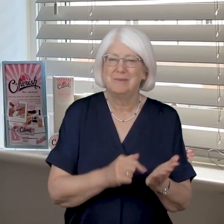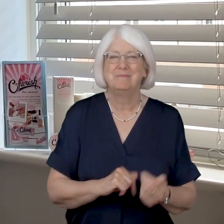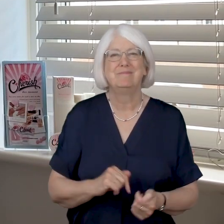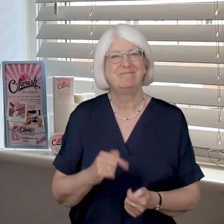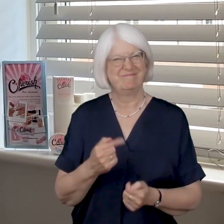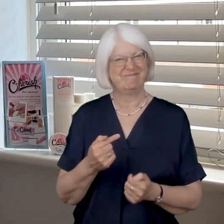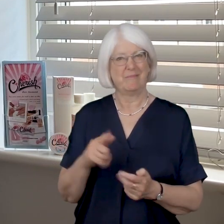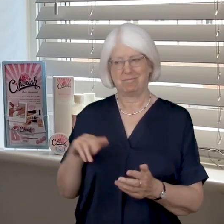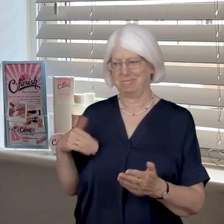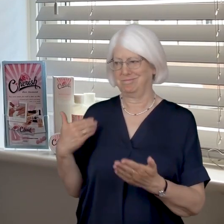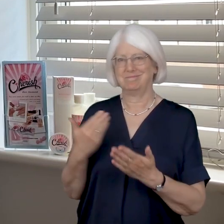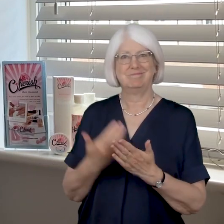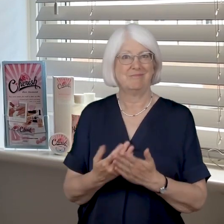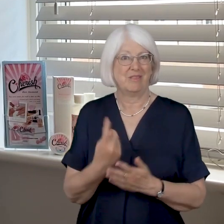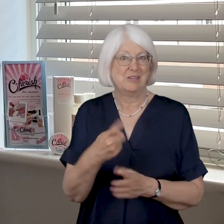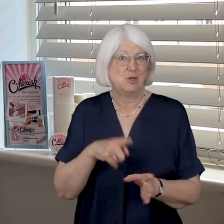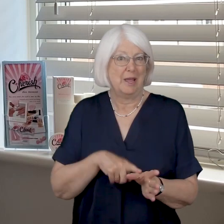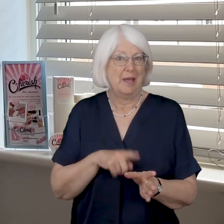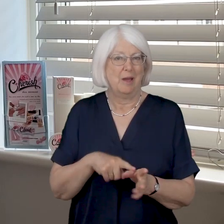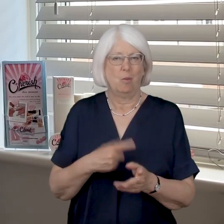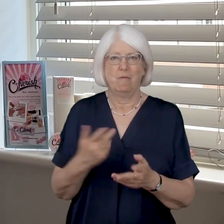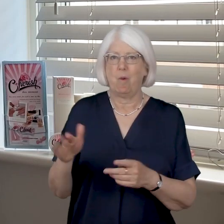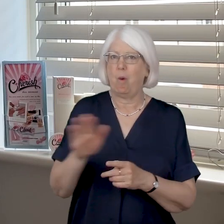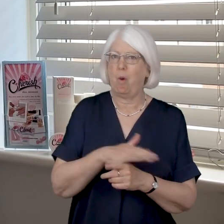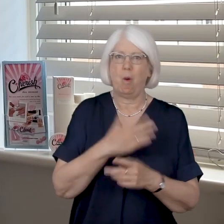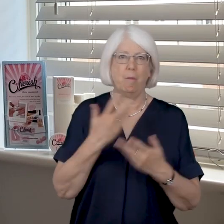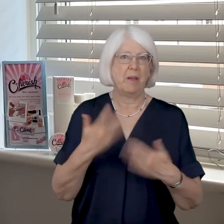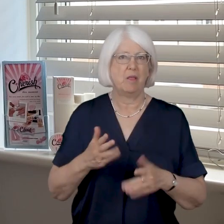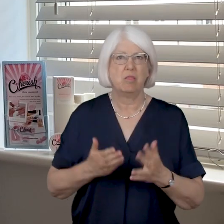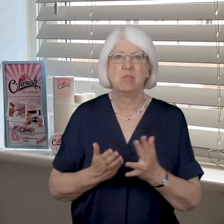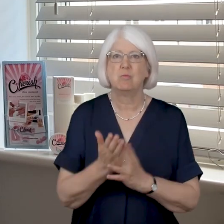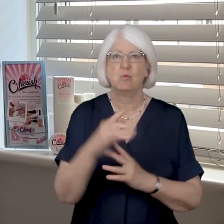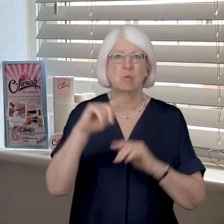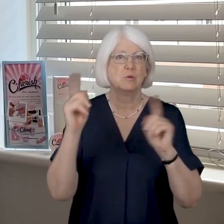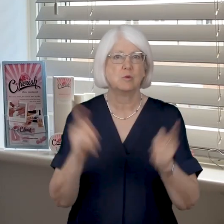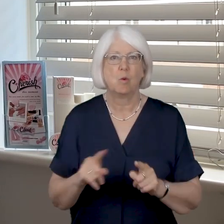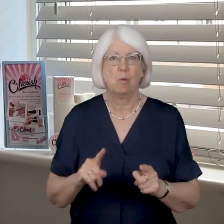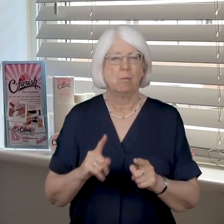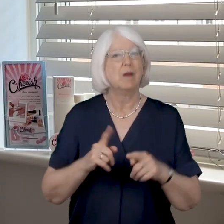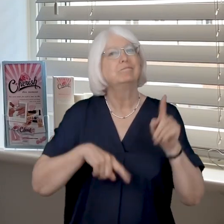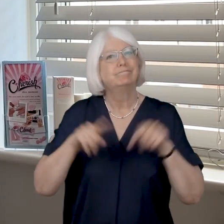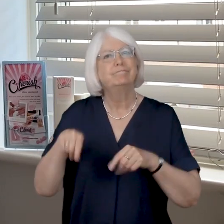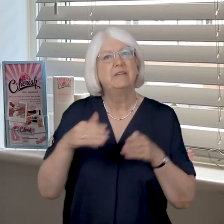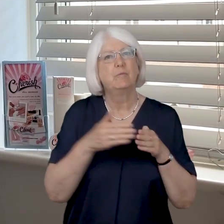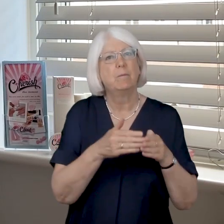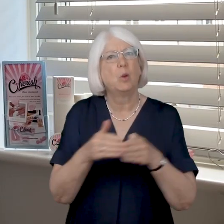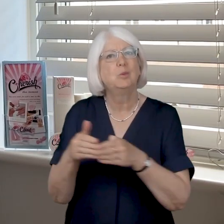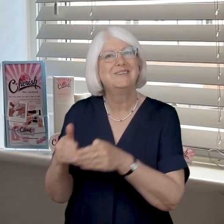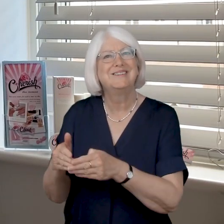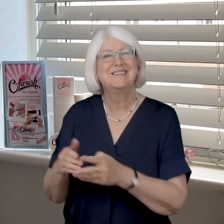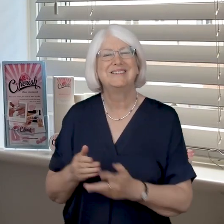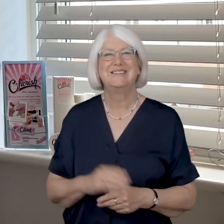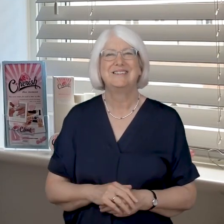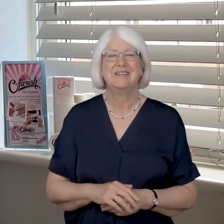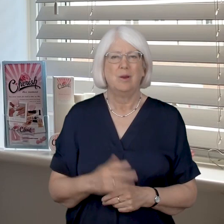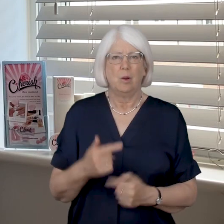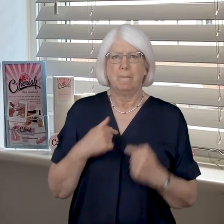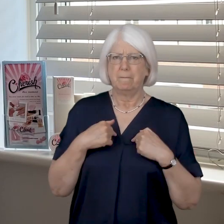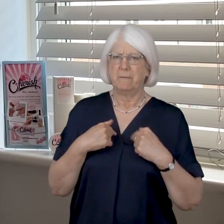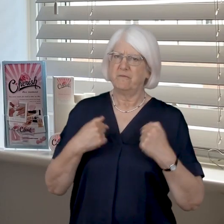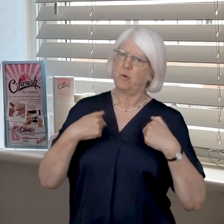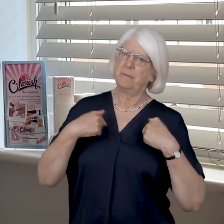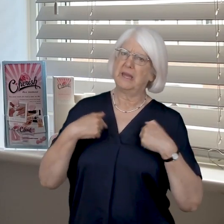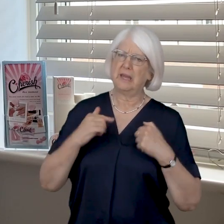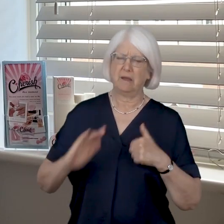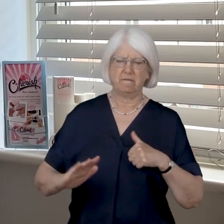different boats. And as a pioneer, after my initial what now, as the world slowly shut